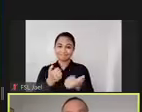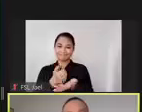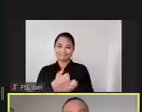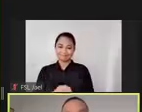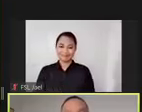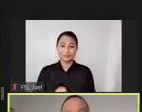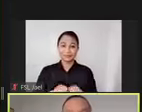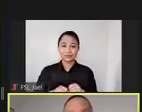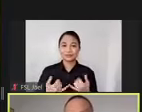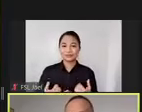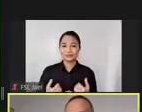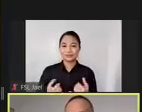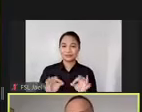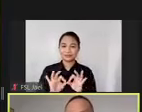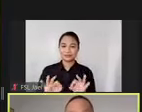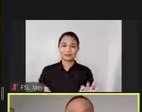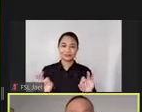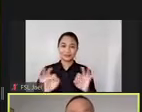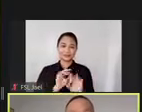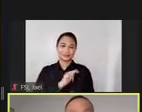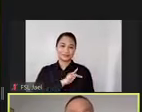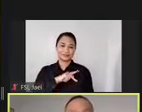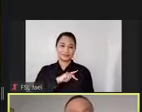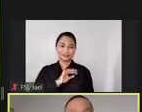back to the earlier slide.